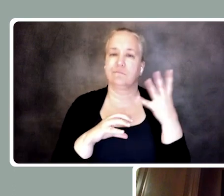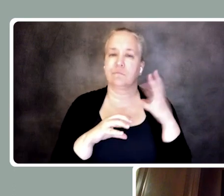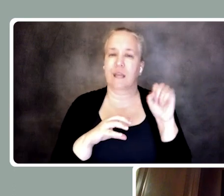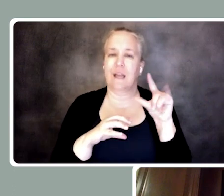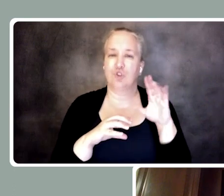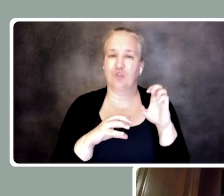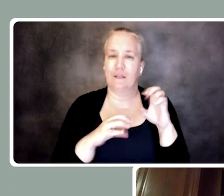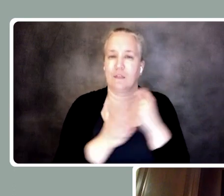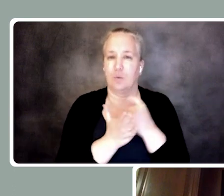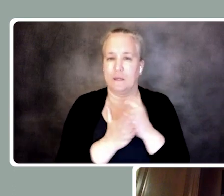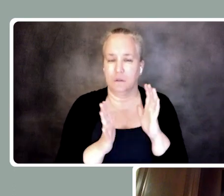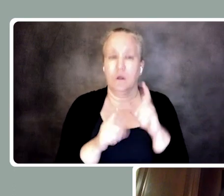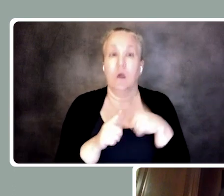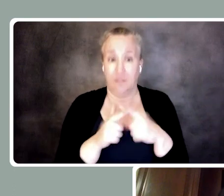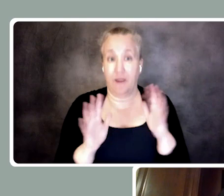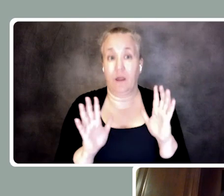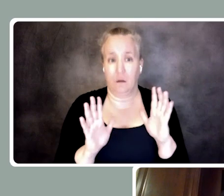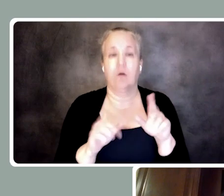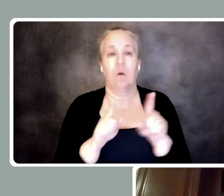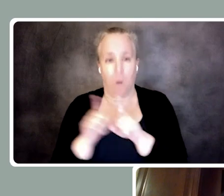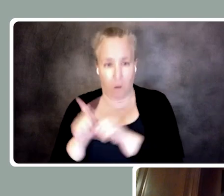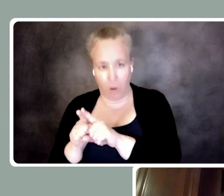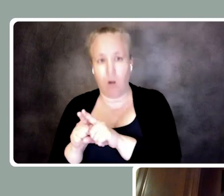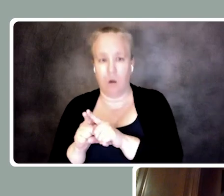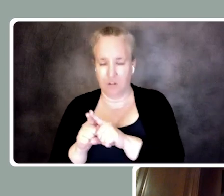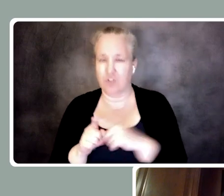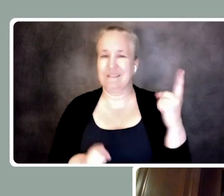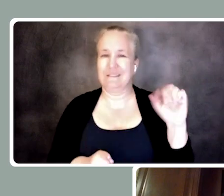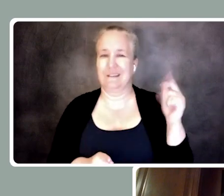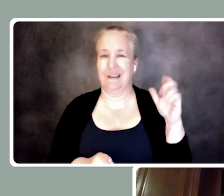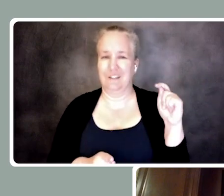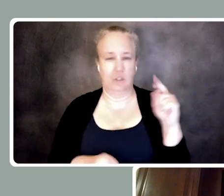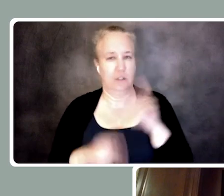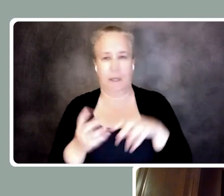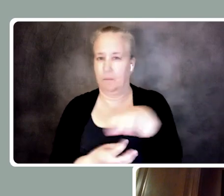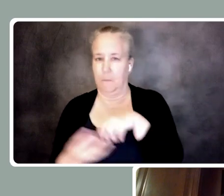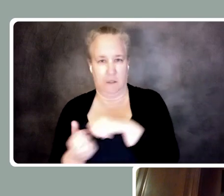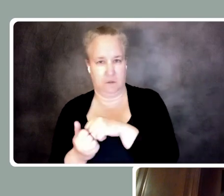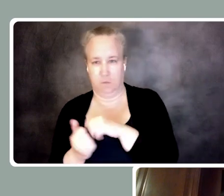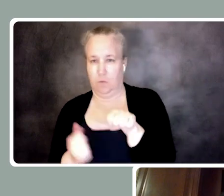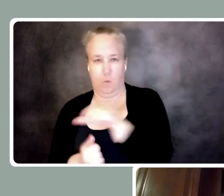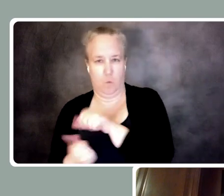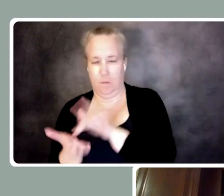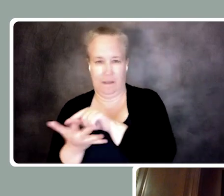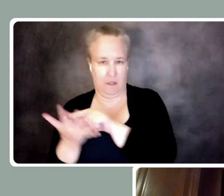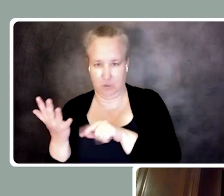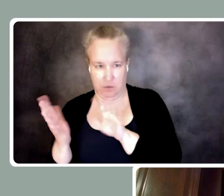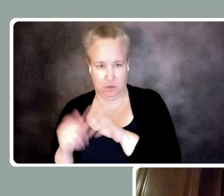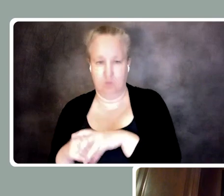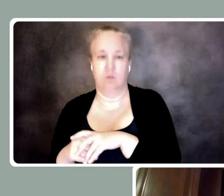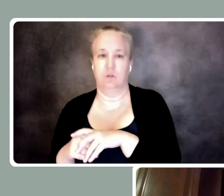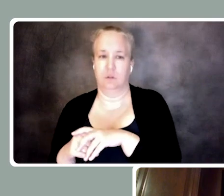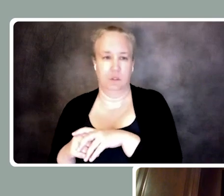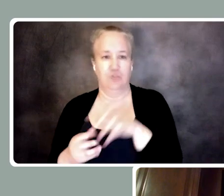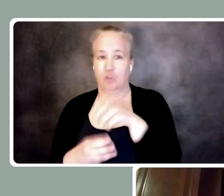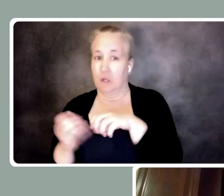Thank you. And then you do not also take it. It is a single agent drug. You do not combine it with Herceptin. You do not combine it with Perjeta. You do not